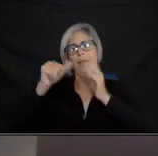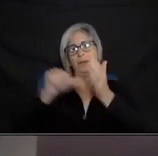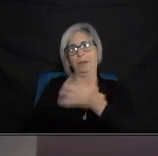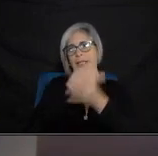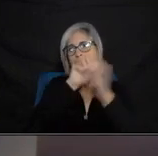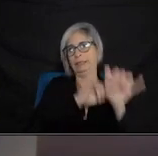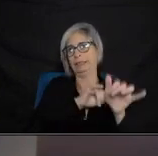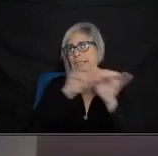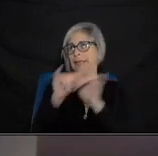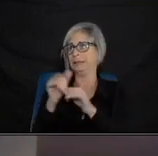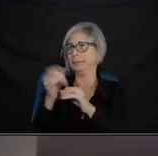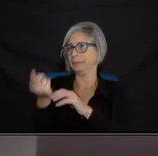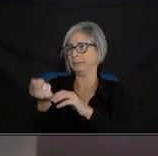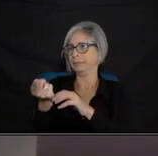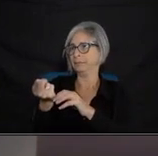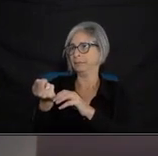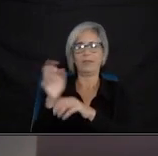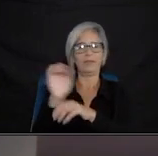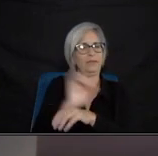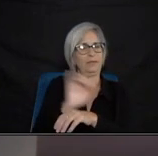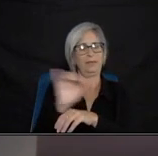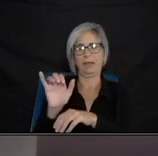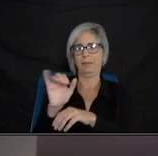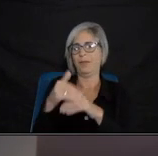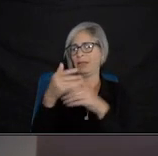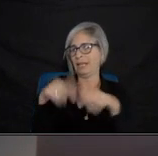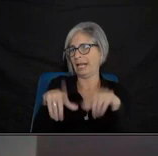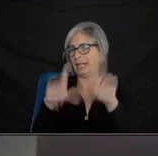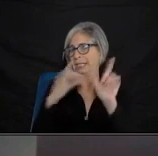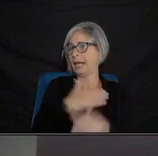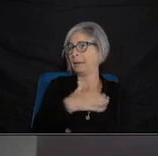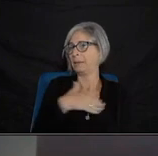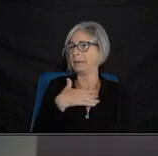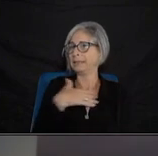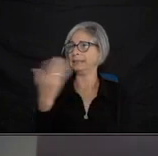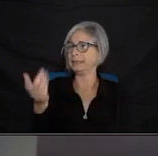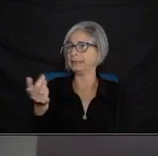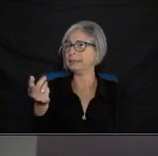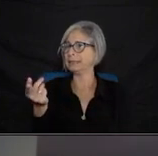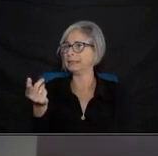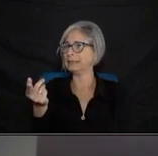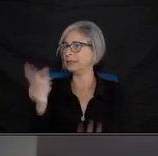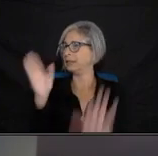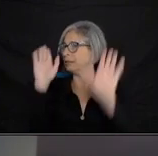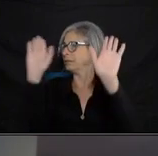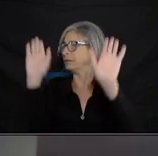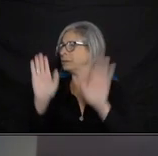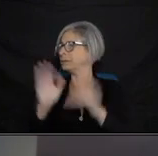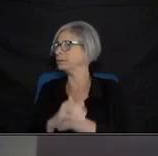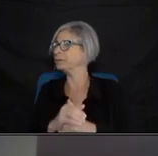John. So if you go to the next slide for me, please. Excellent.